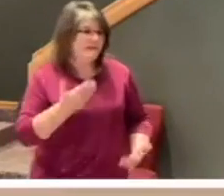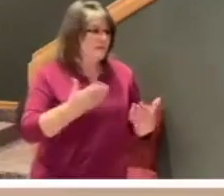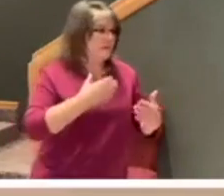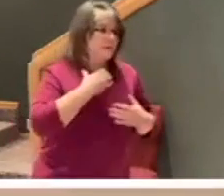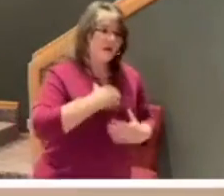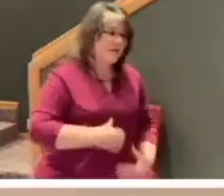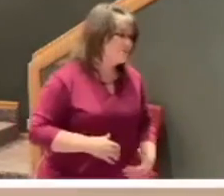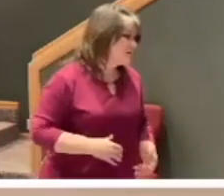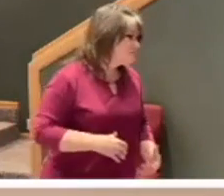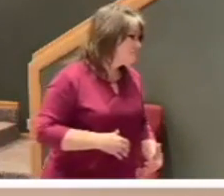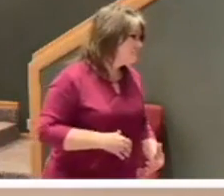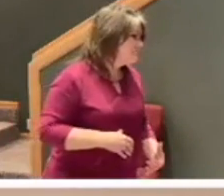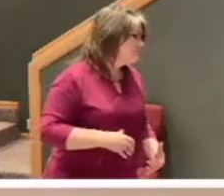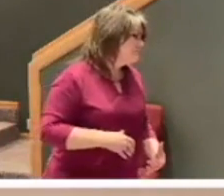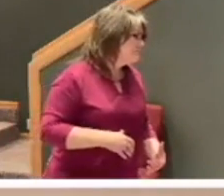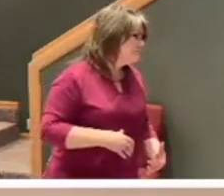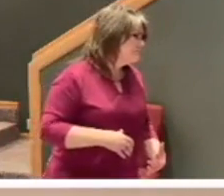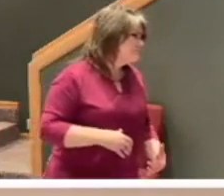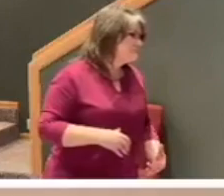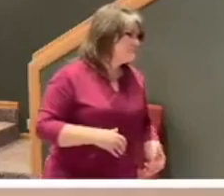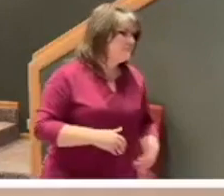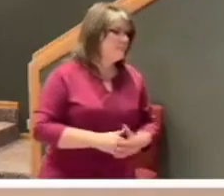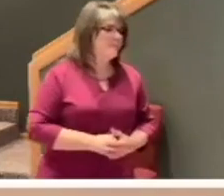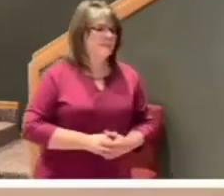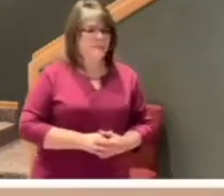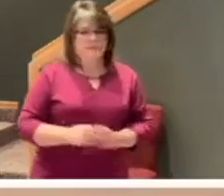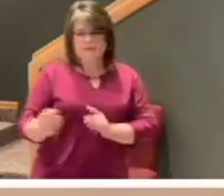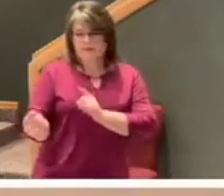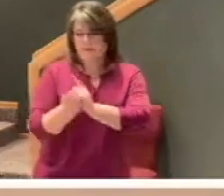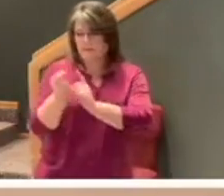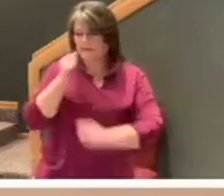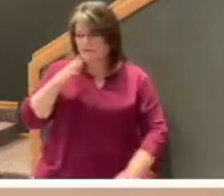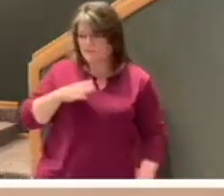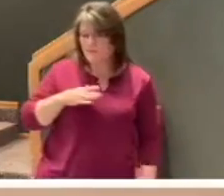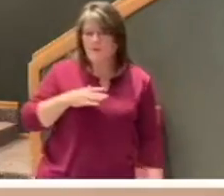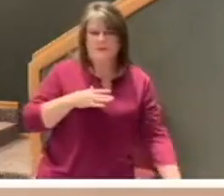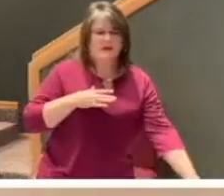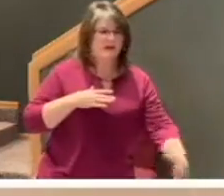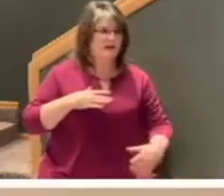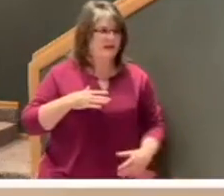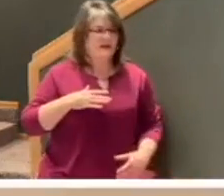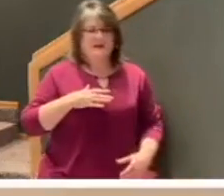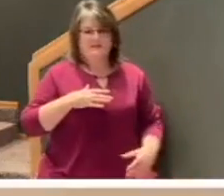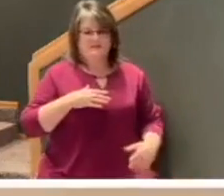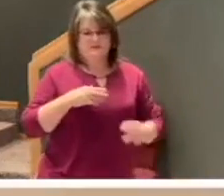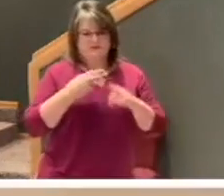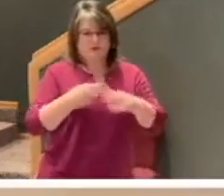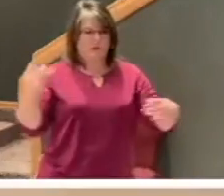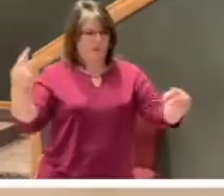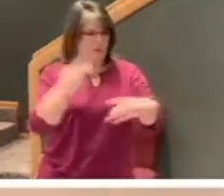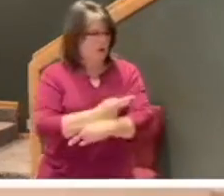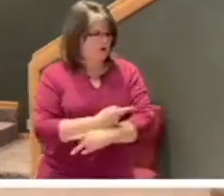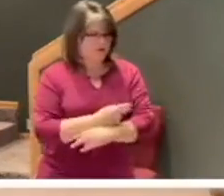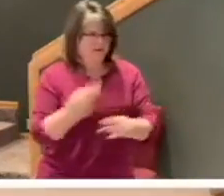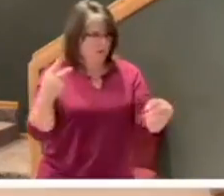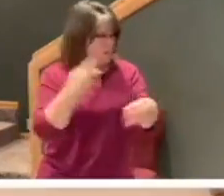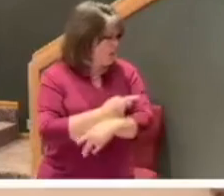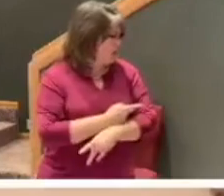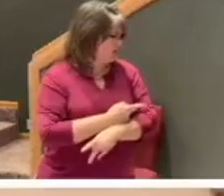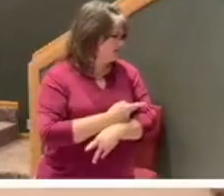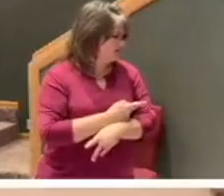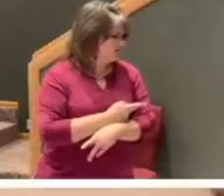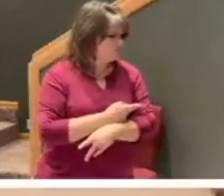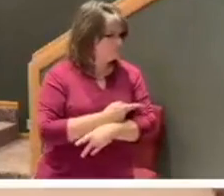hungry. And he's met this woman who is considered the worst of the worst. And there